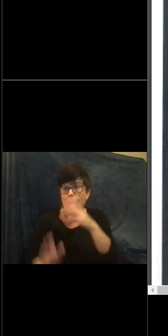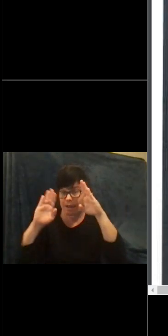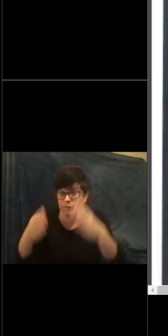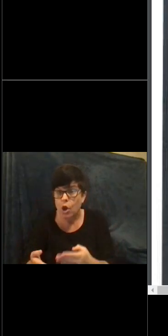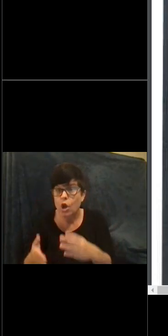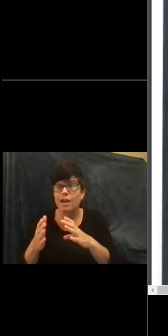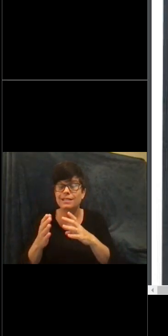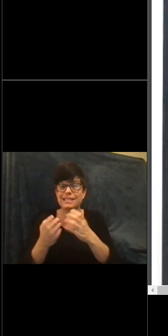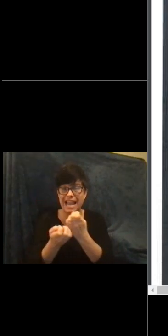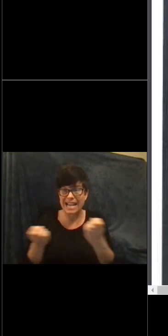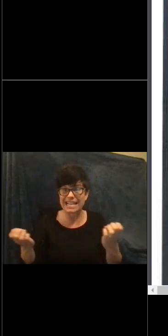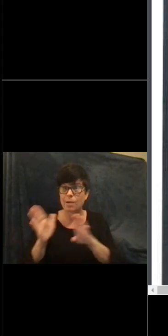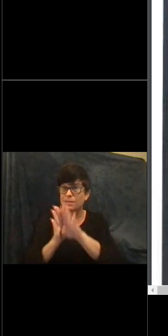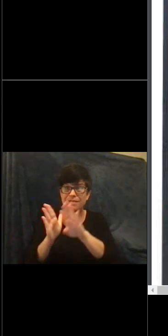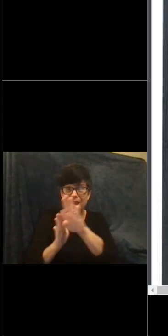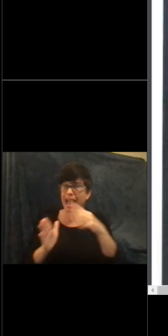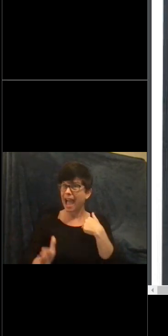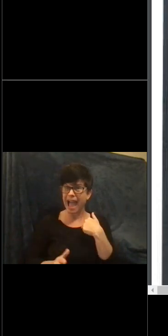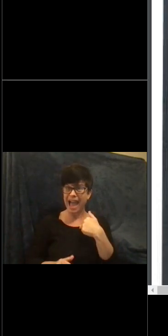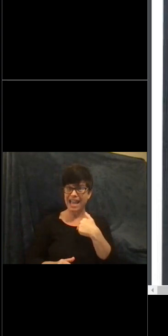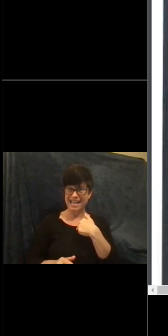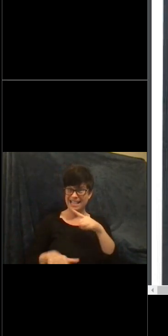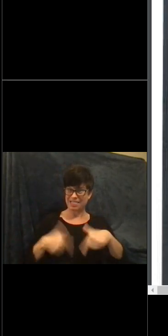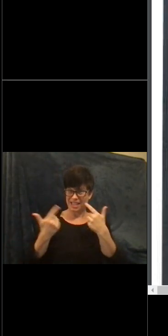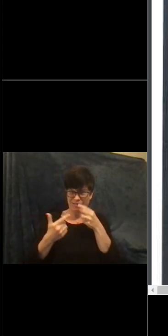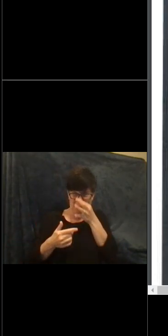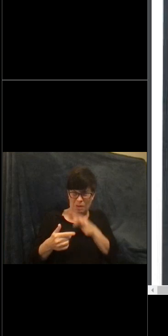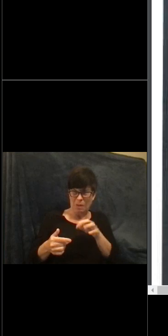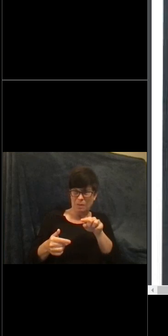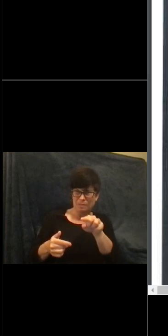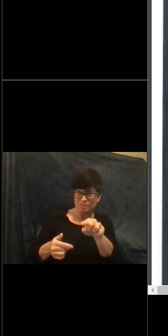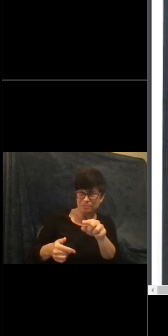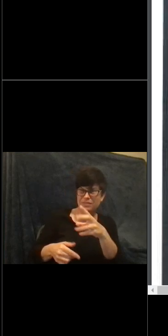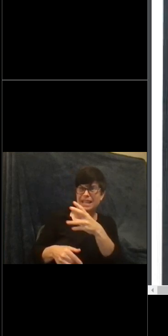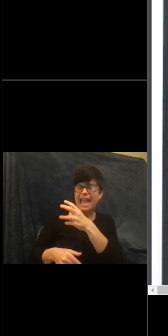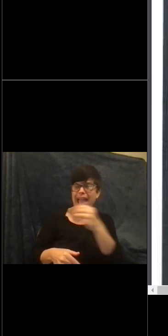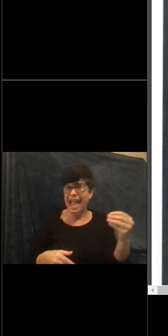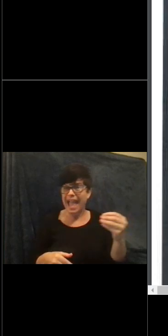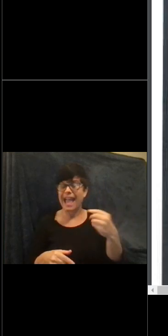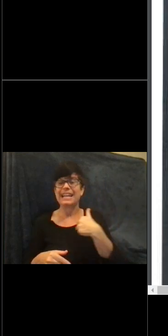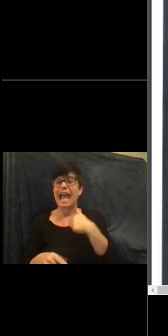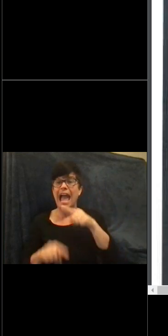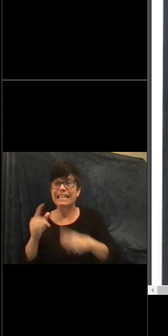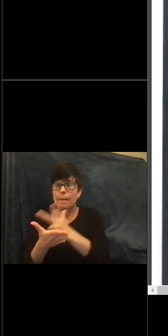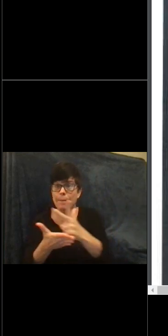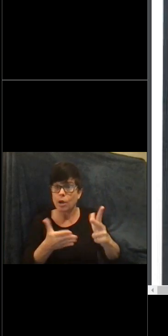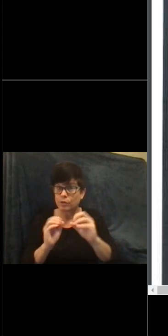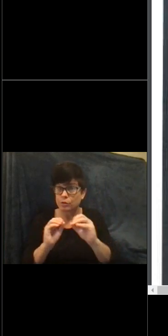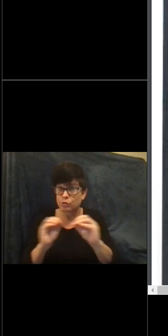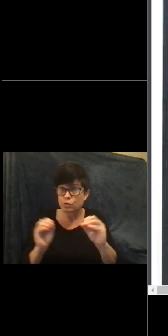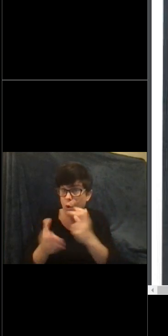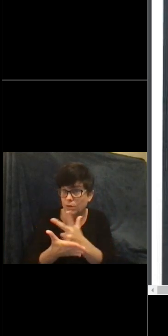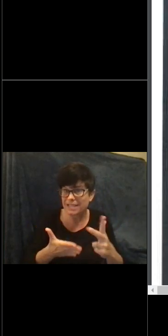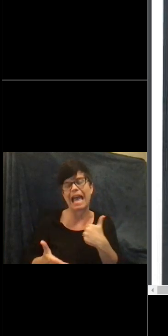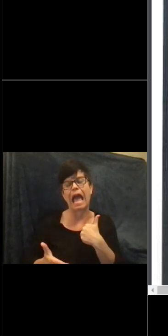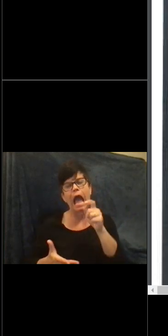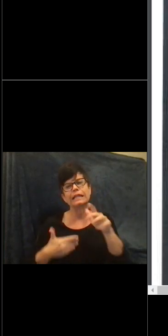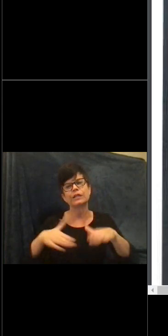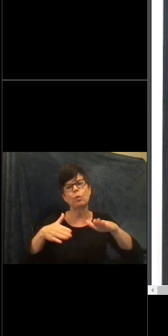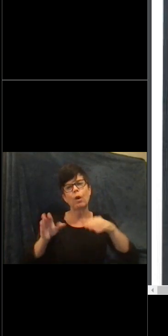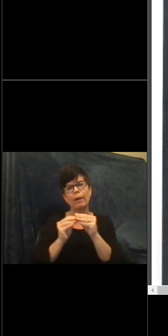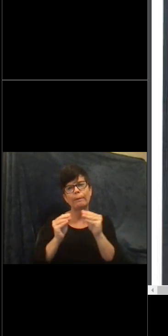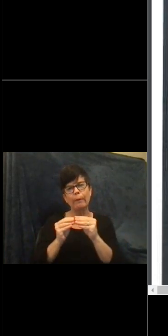half a mile down the street? I can't even park there. You know, I mean, I need to walk a little more. I'm getting a little heavy, but you know, I think it's important for not